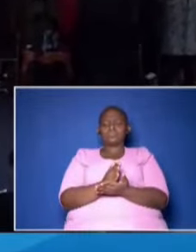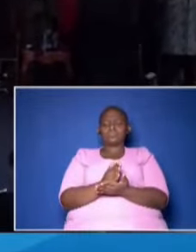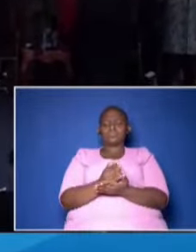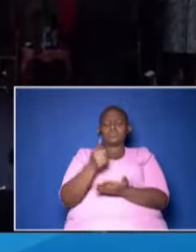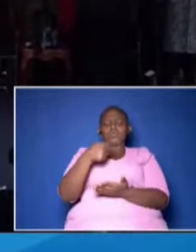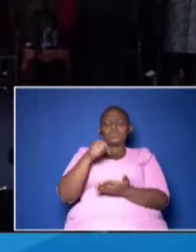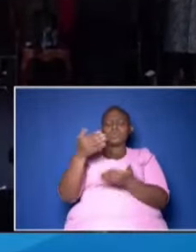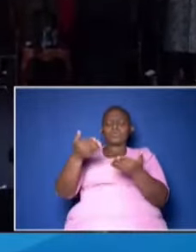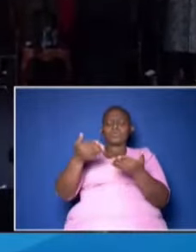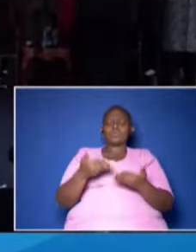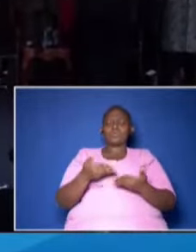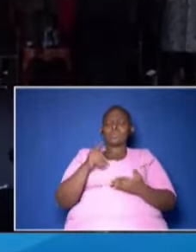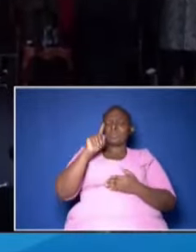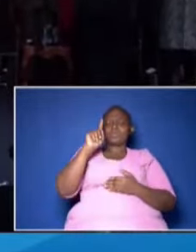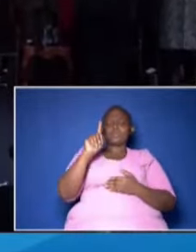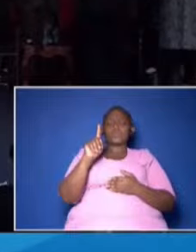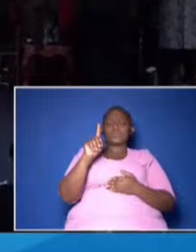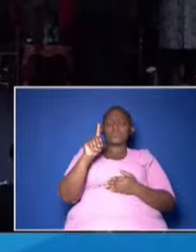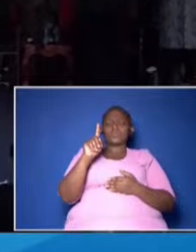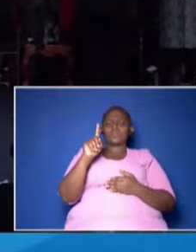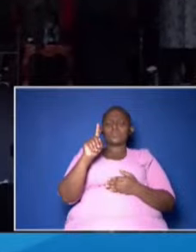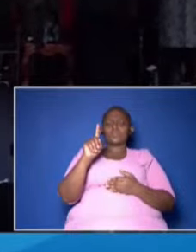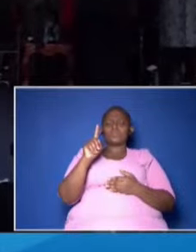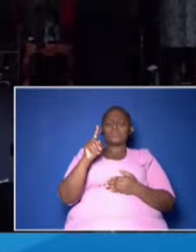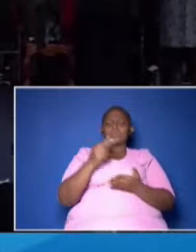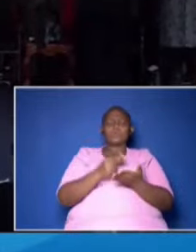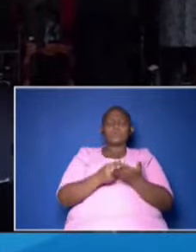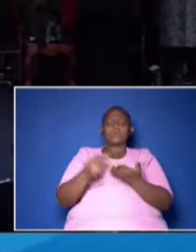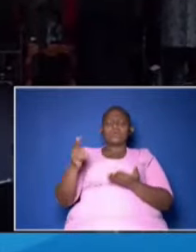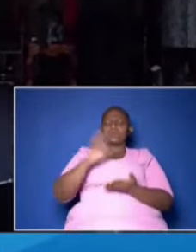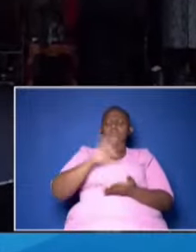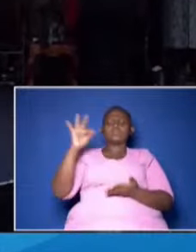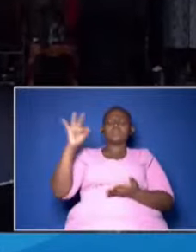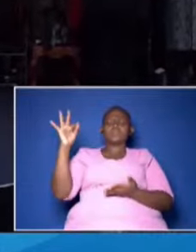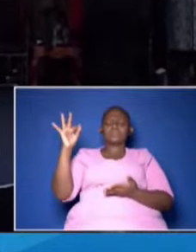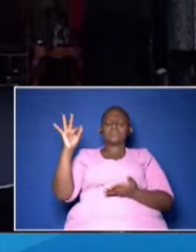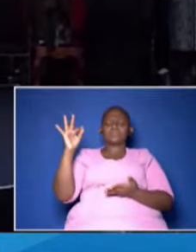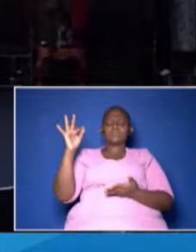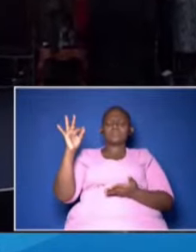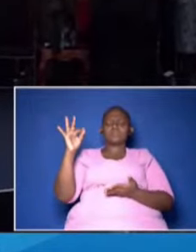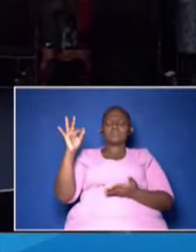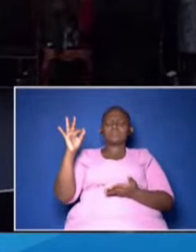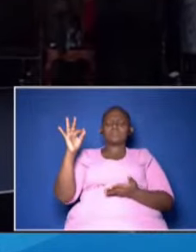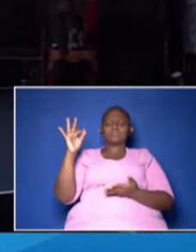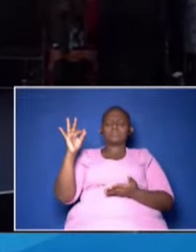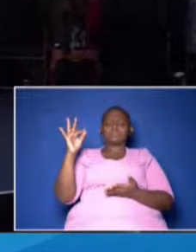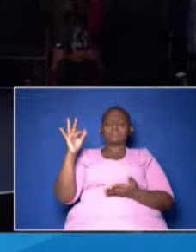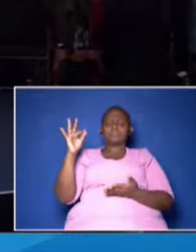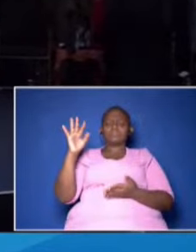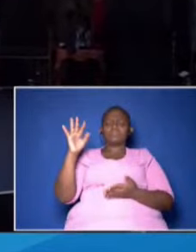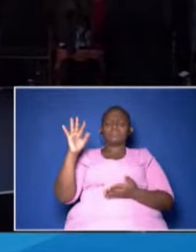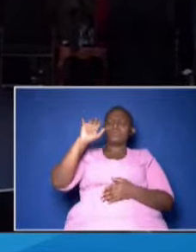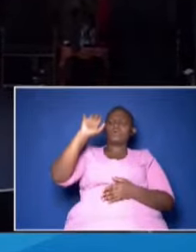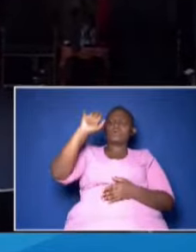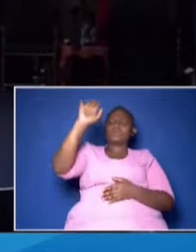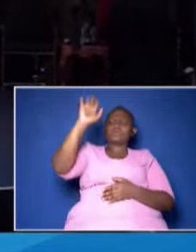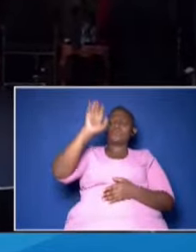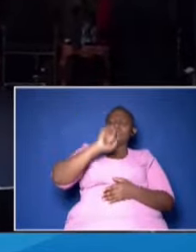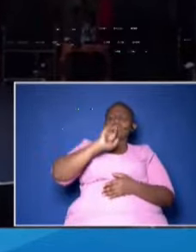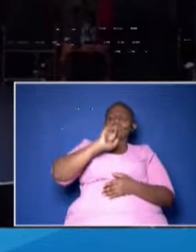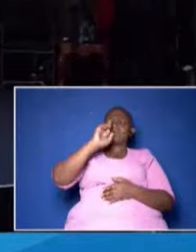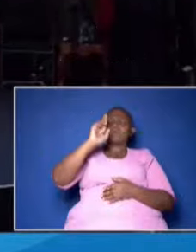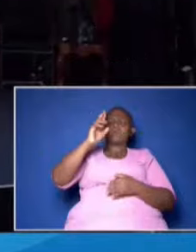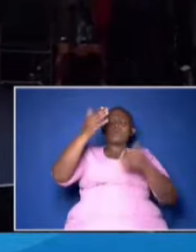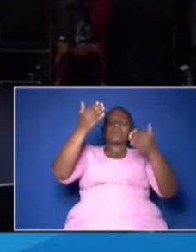we welcome you Holy Spirit Thou Art